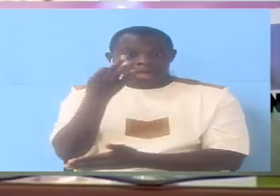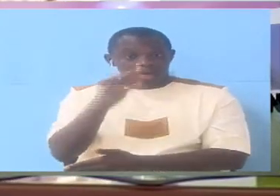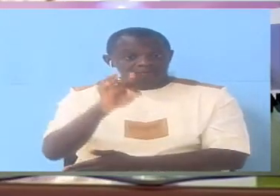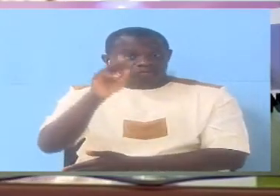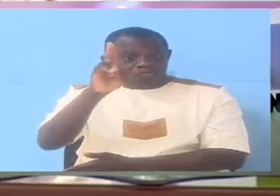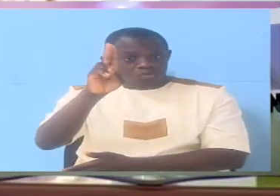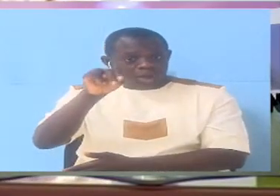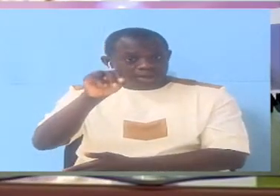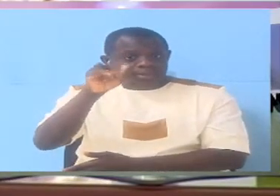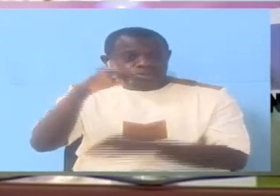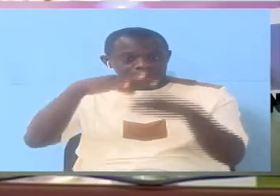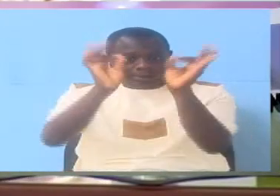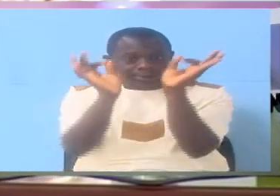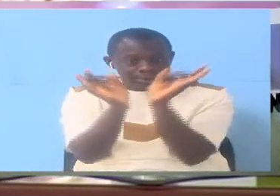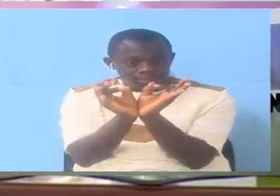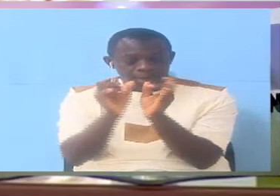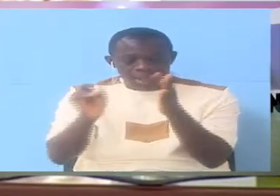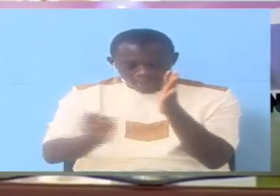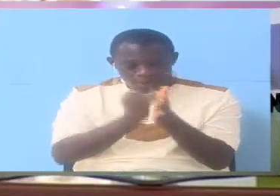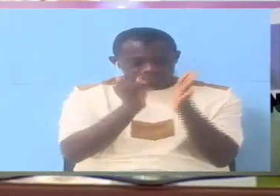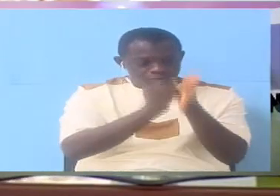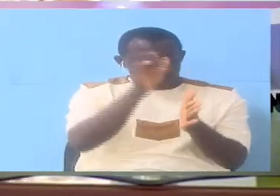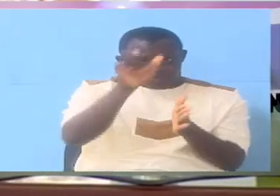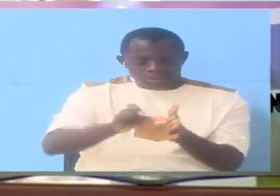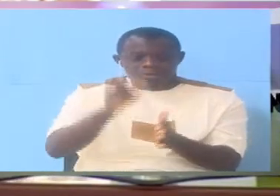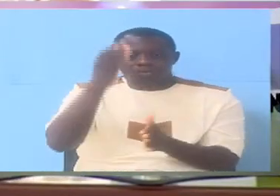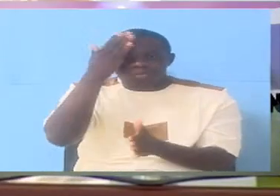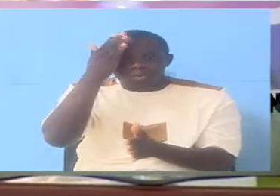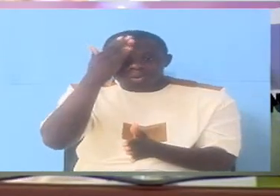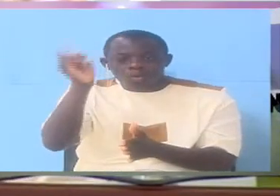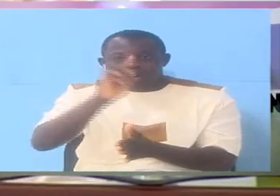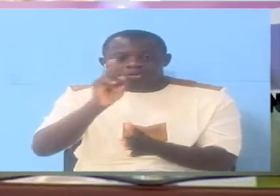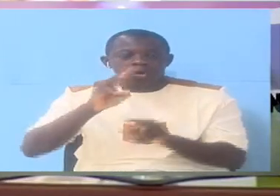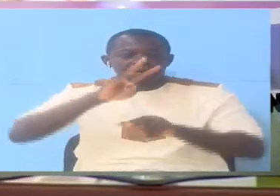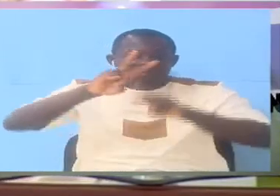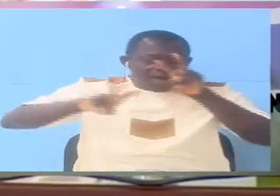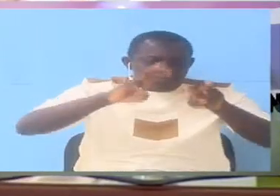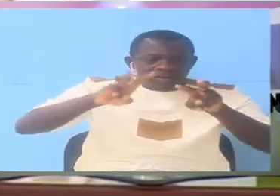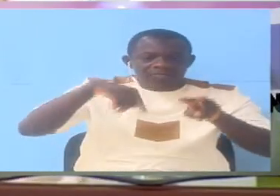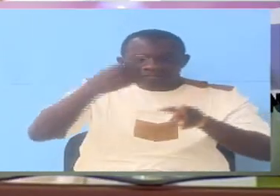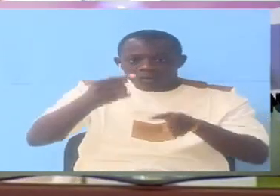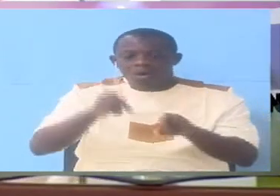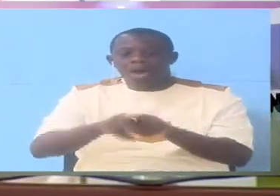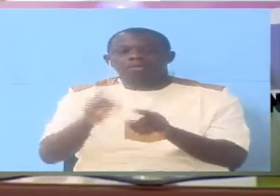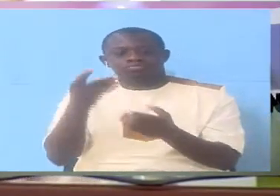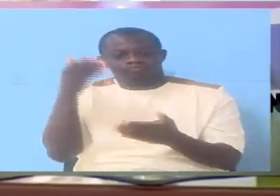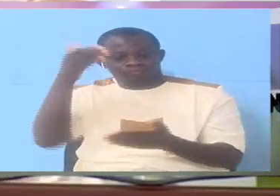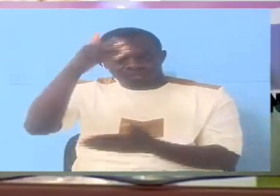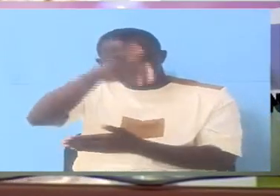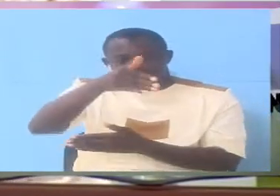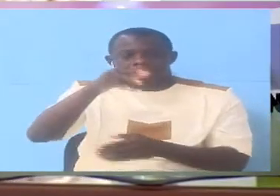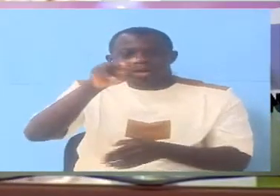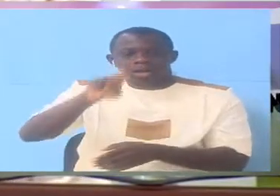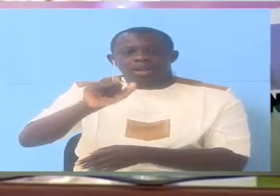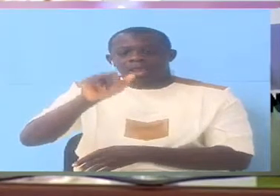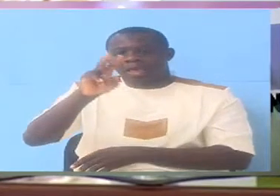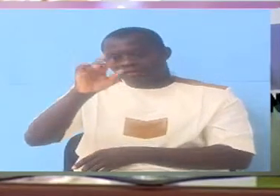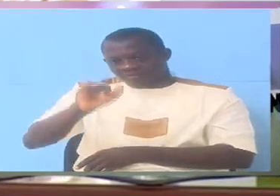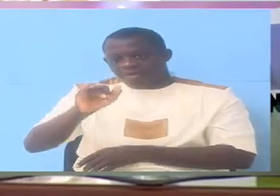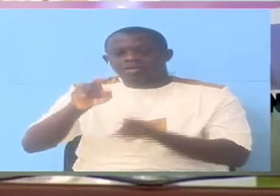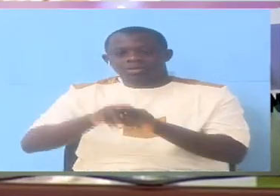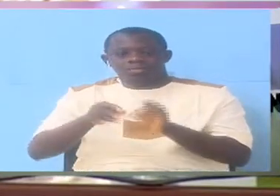of investigators know what to look for and visit the Naval Command, they would certainly know that these people were ferried